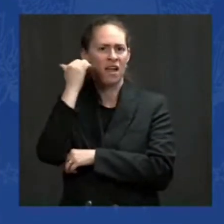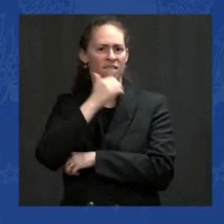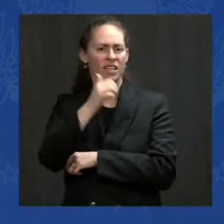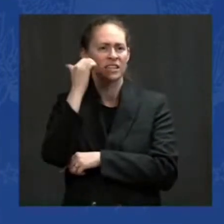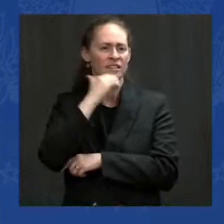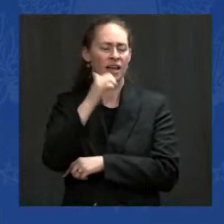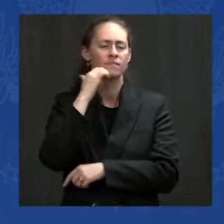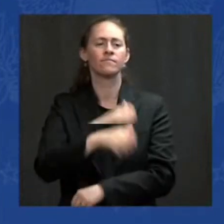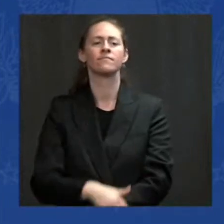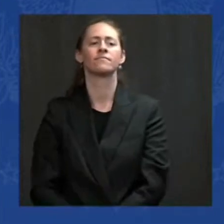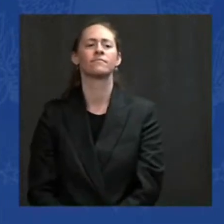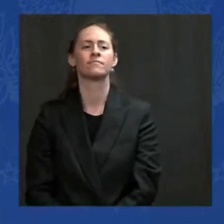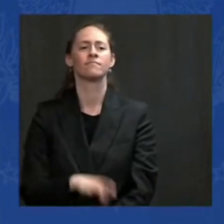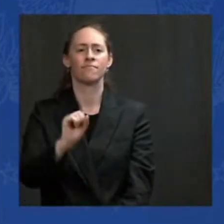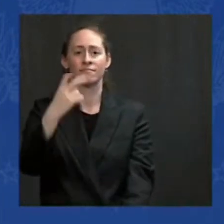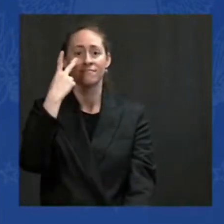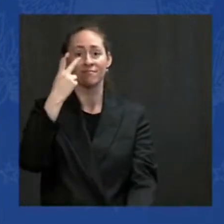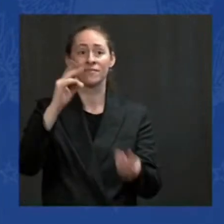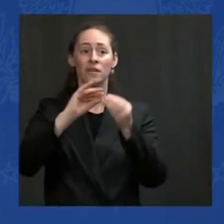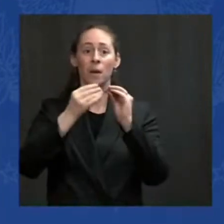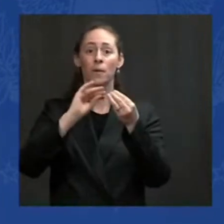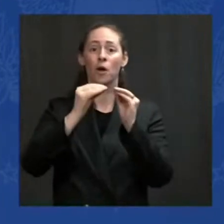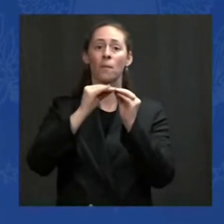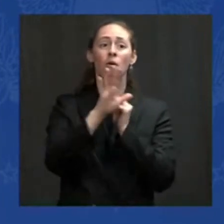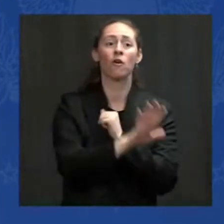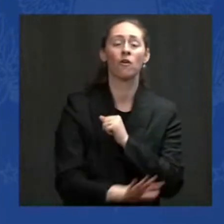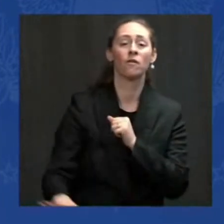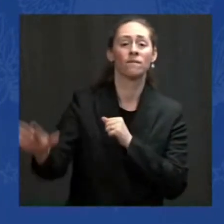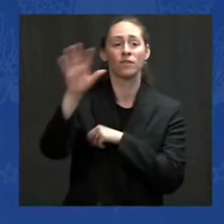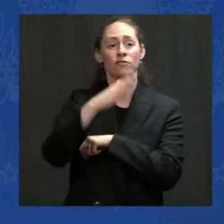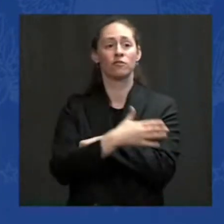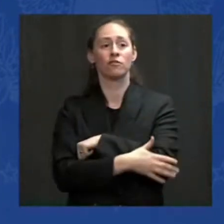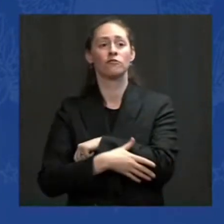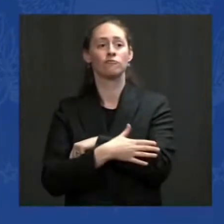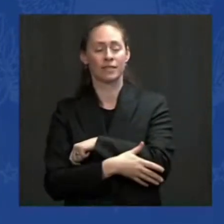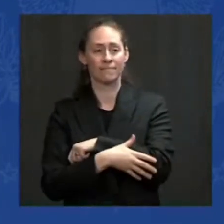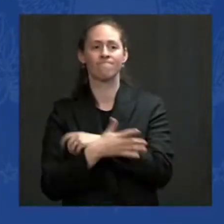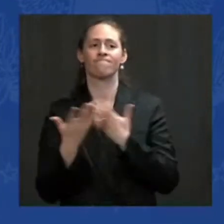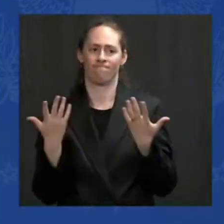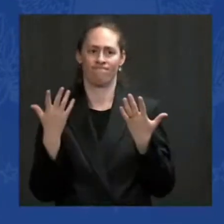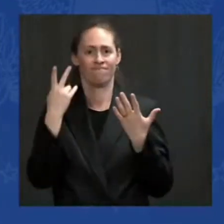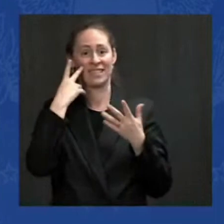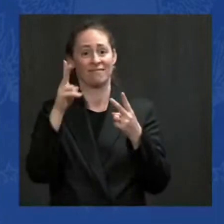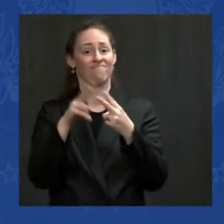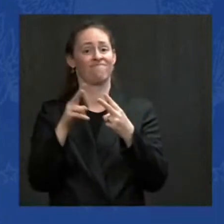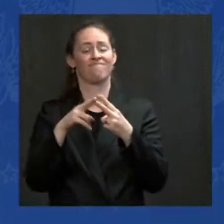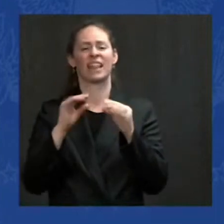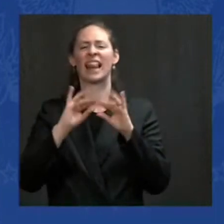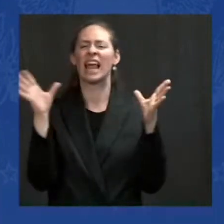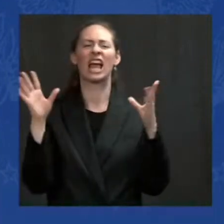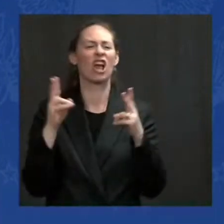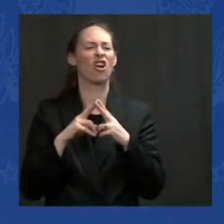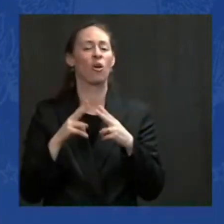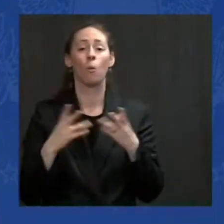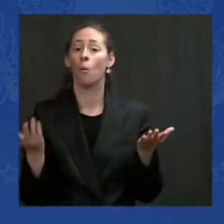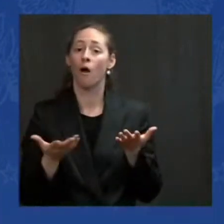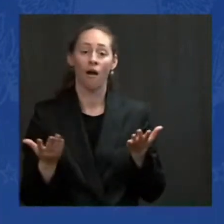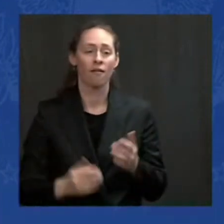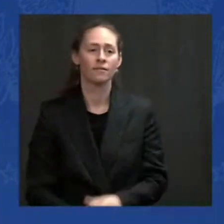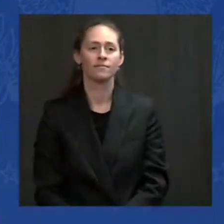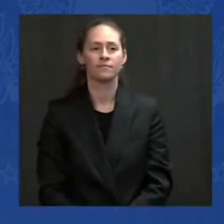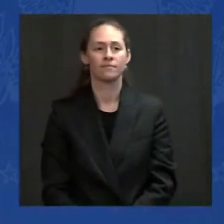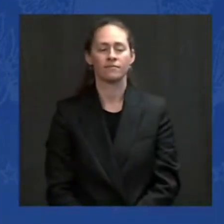what we are seeing across the country reveal two truths about the current state of the pandemic. On the one hand, we have seen